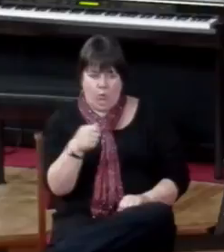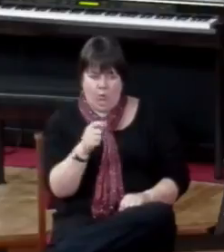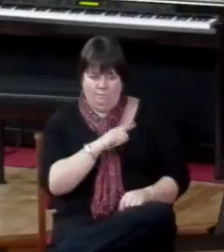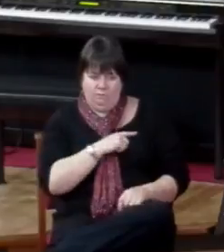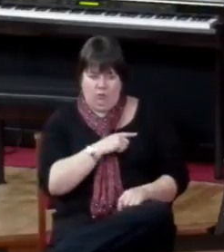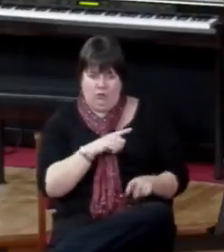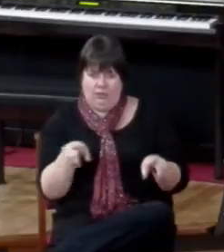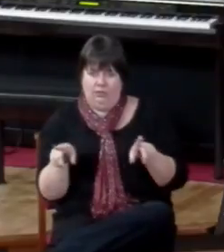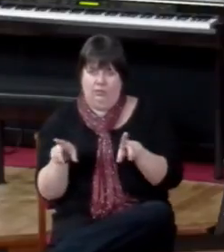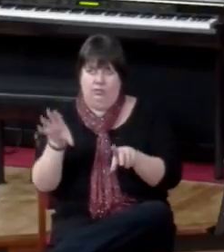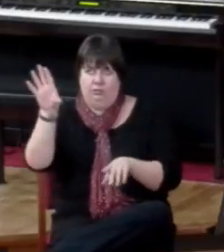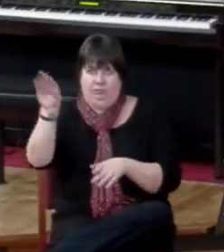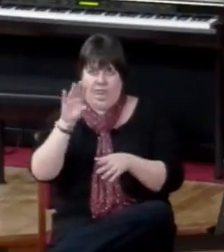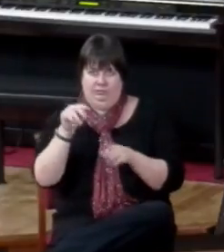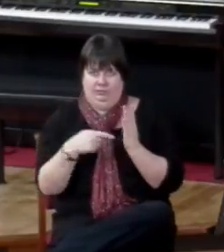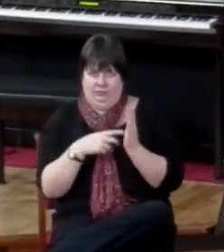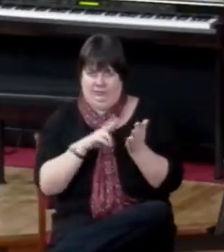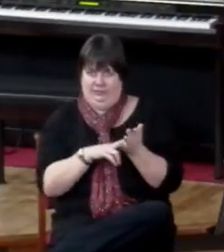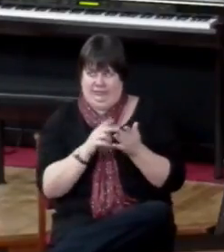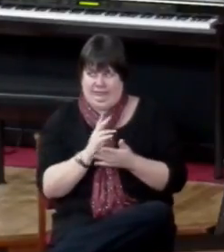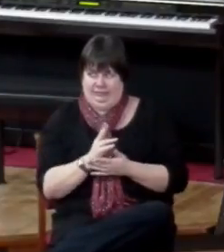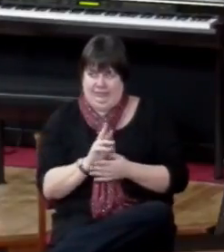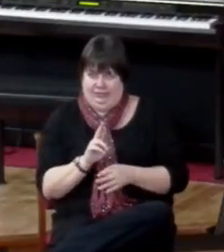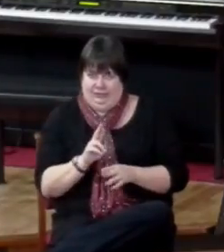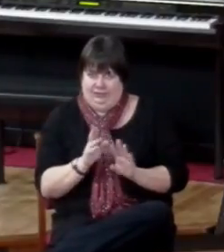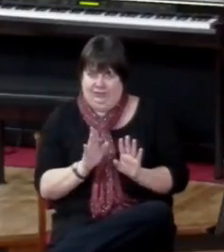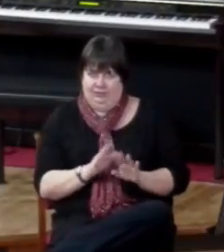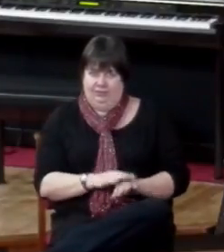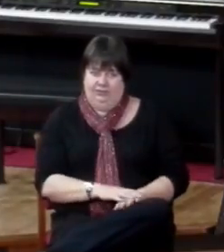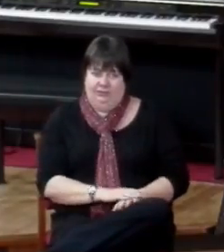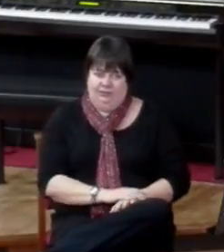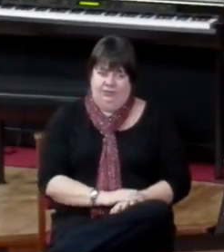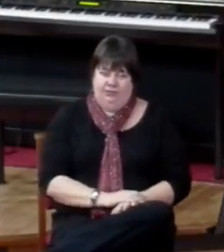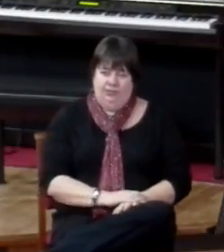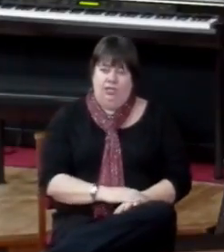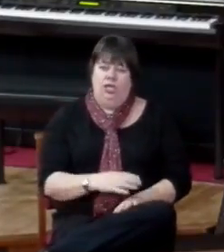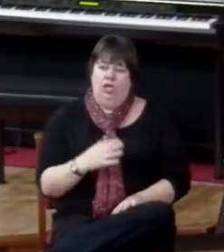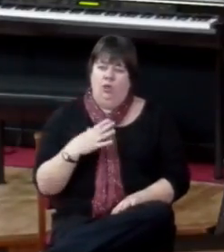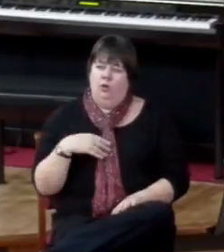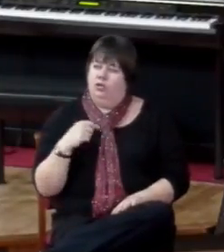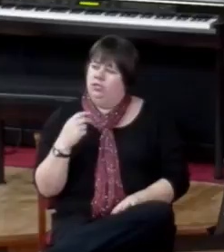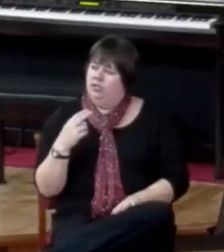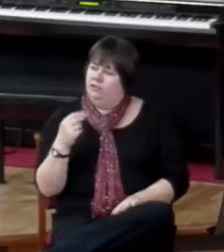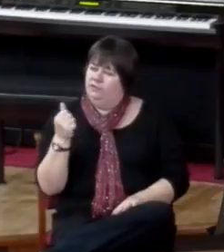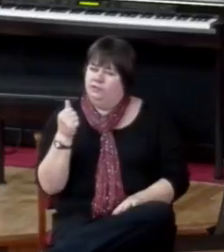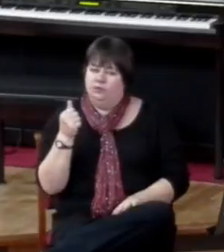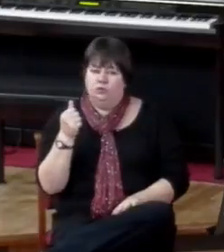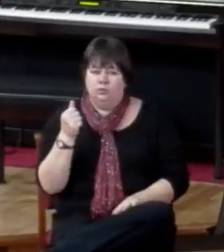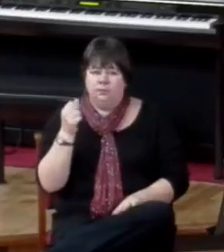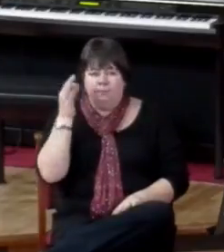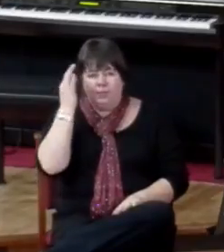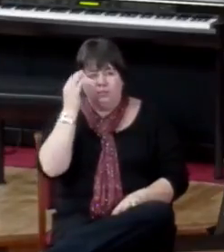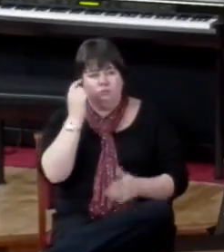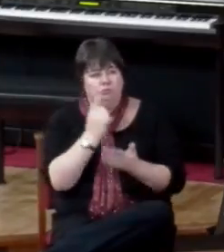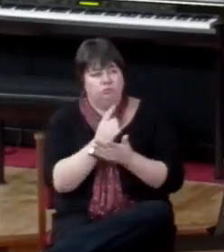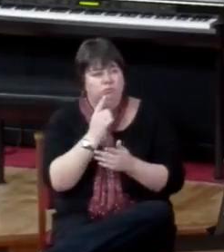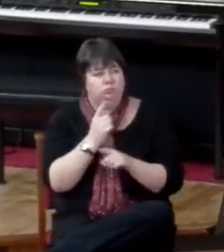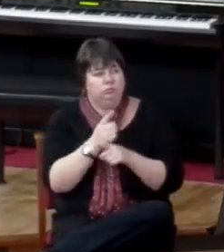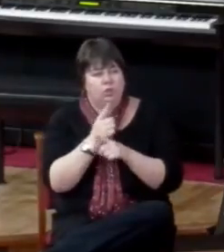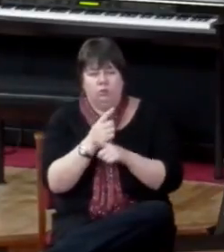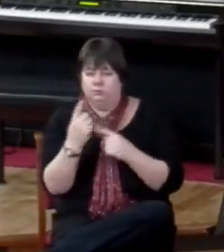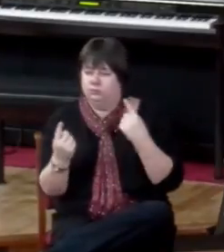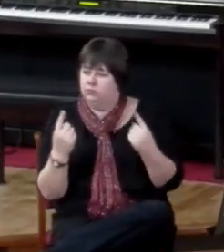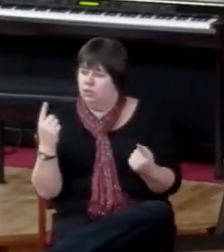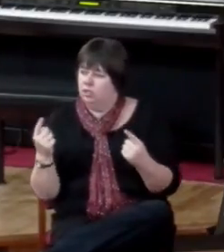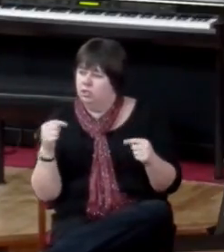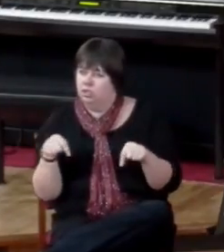A bit like last week, if you were here, I want you to spend a few moments chatting with those around you. This week,